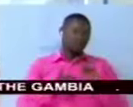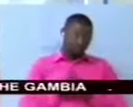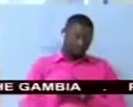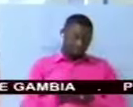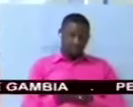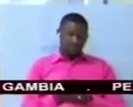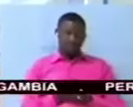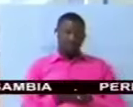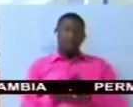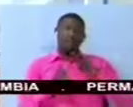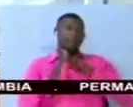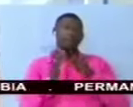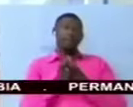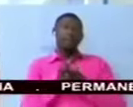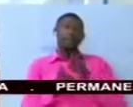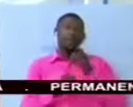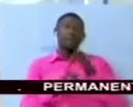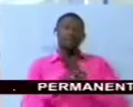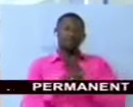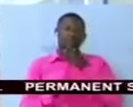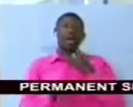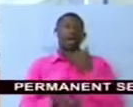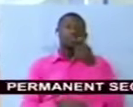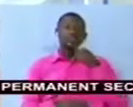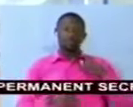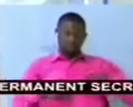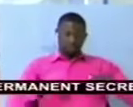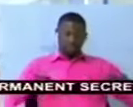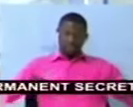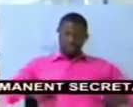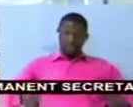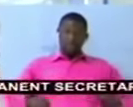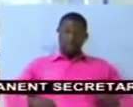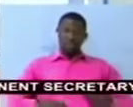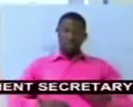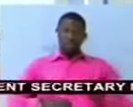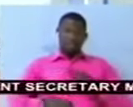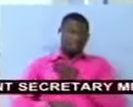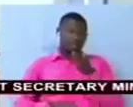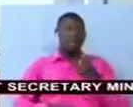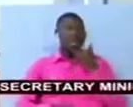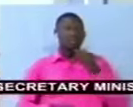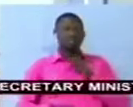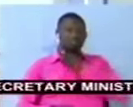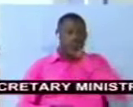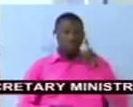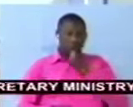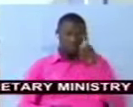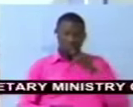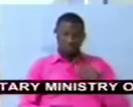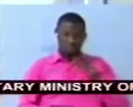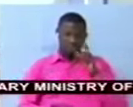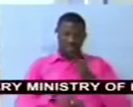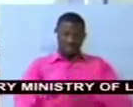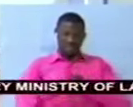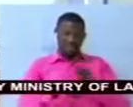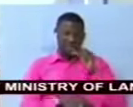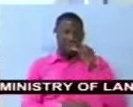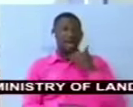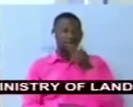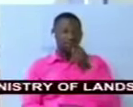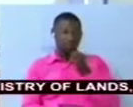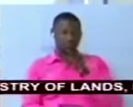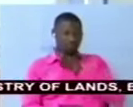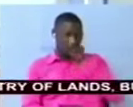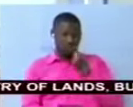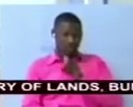you were asked to strip, you were interrogated for some time. Bon, mungkin melni balan la laj pur nga sume ko ni la sande